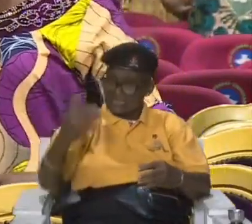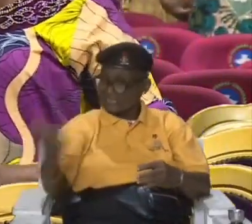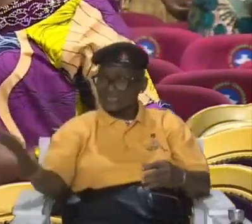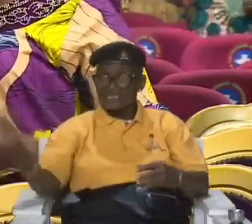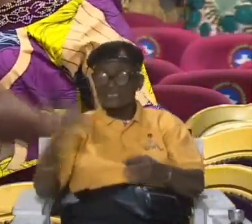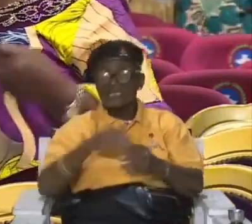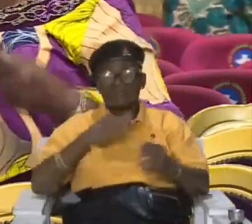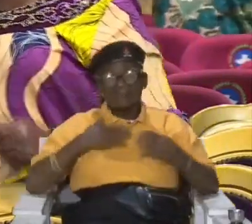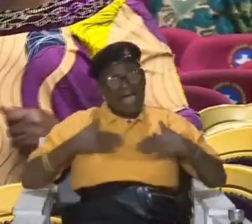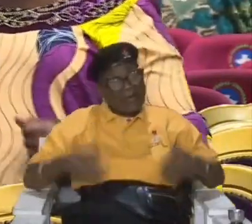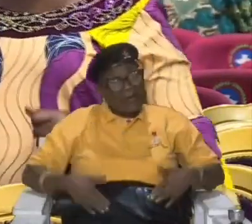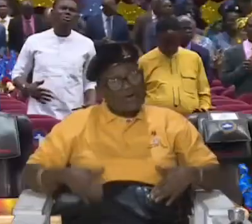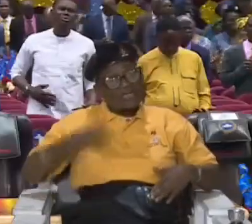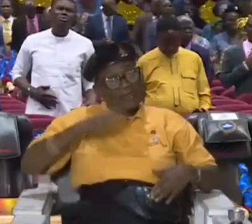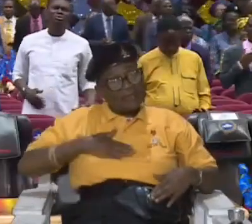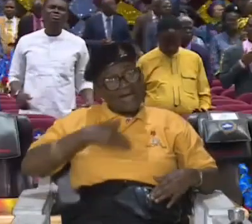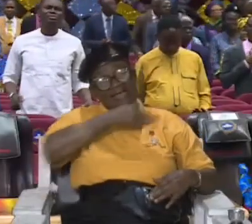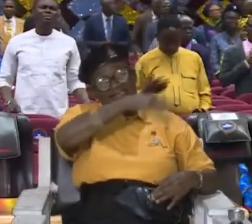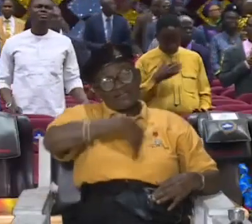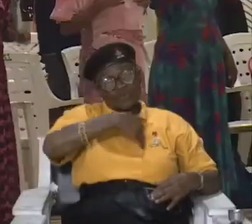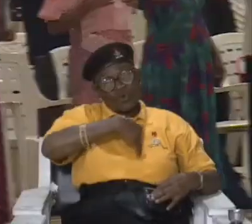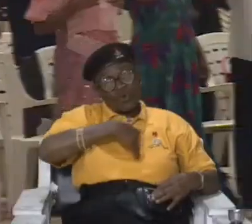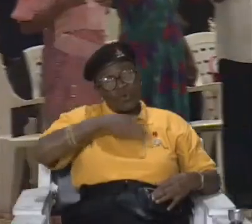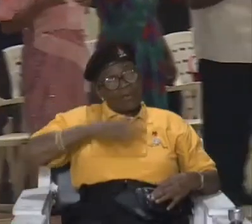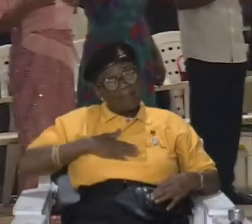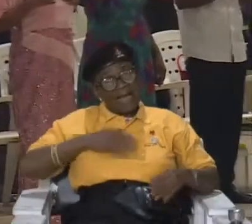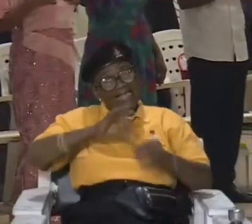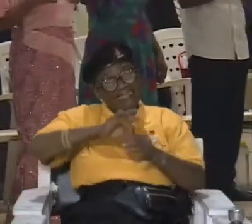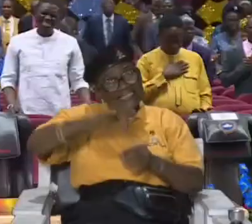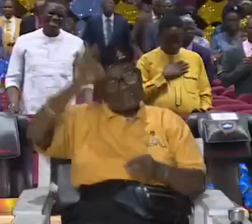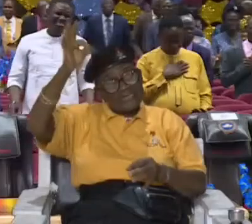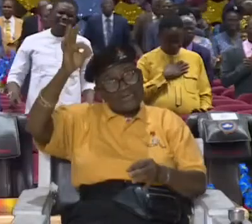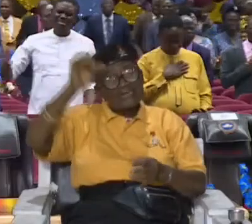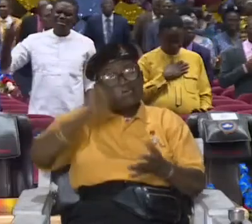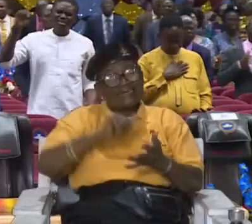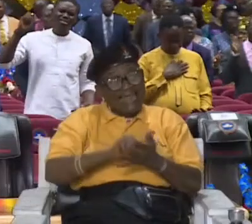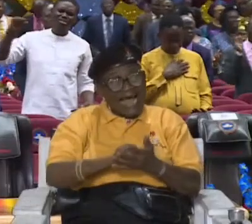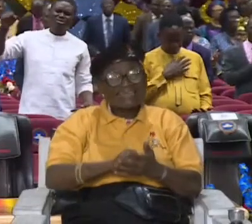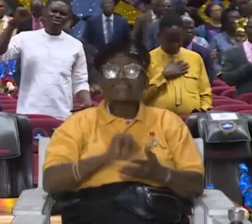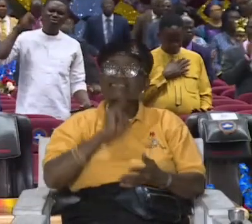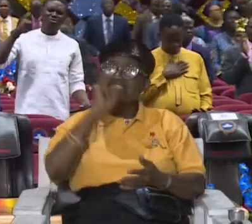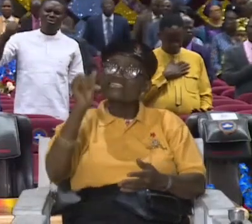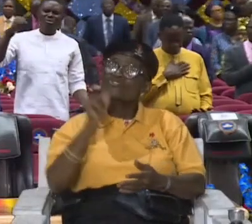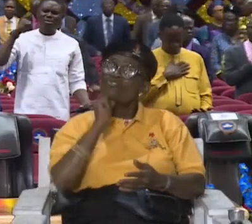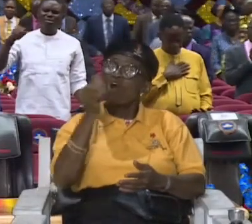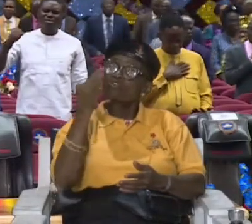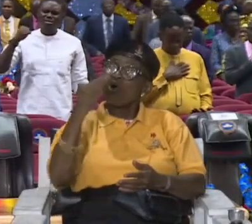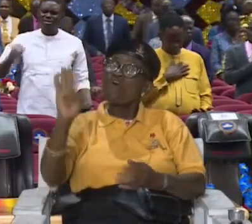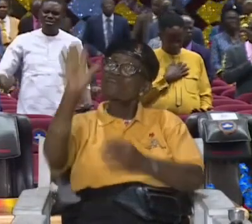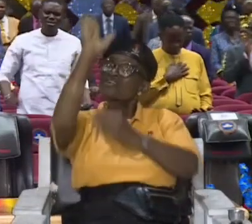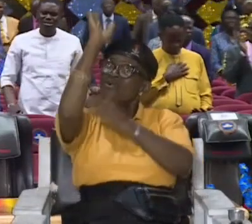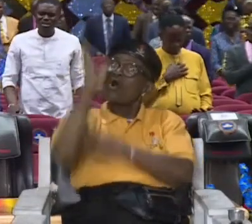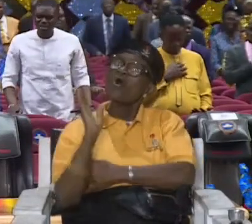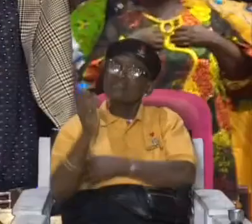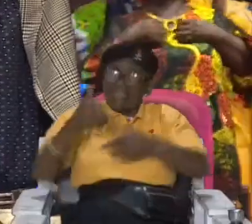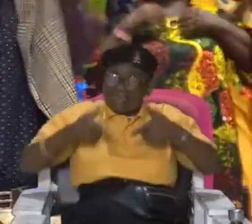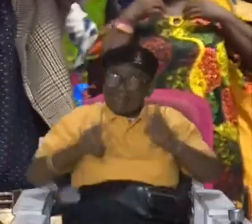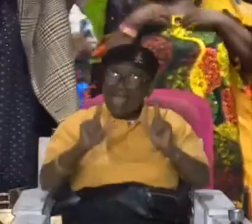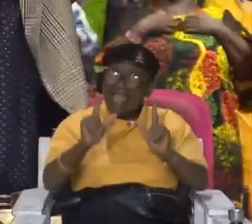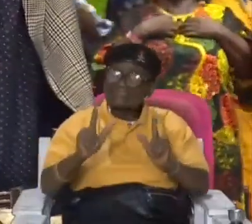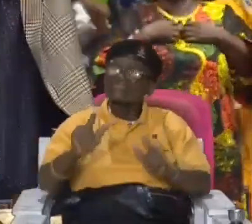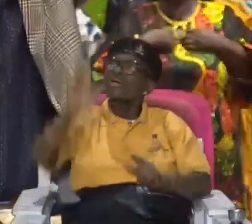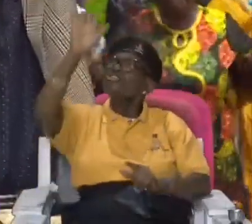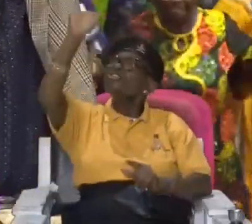my soul, my spirit, that is not of God, let your fire consume